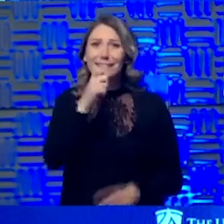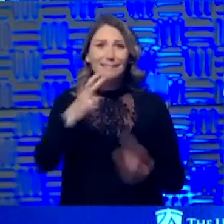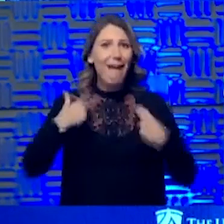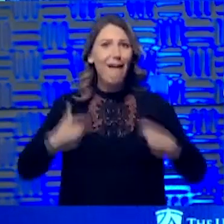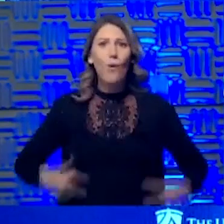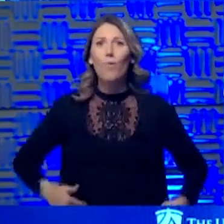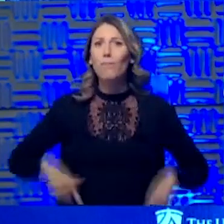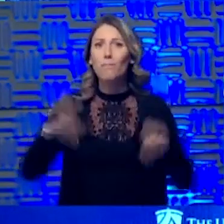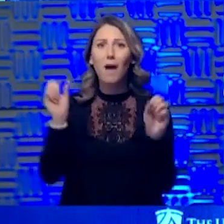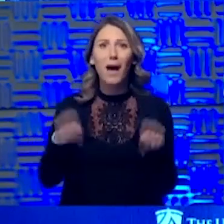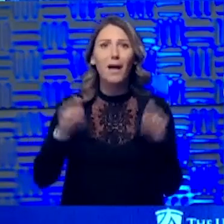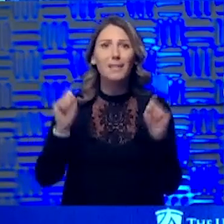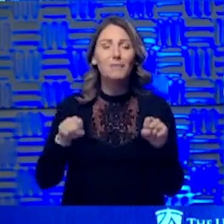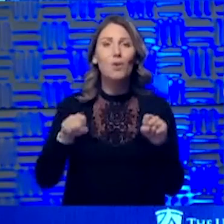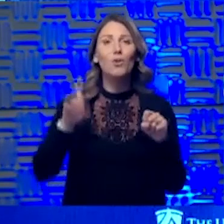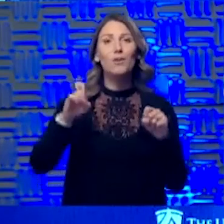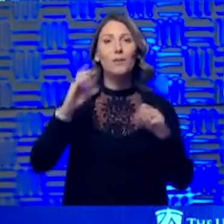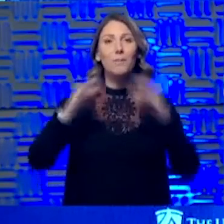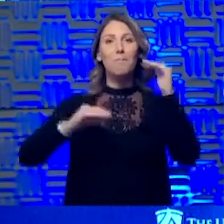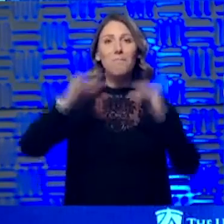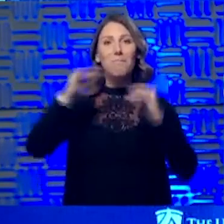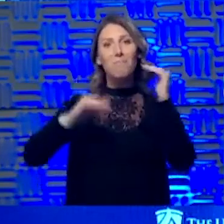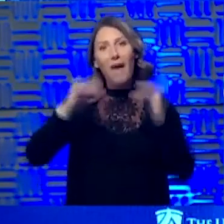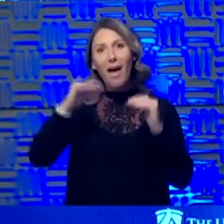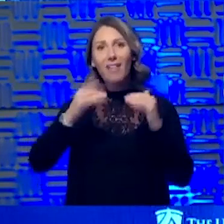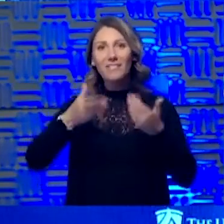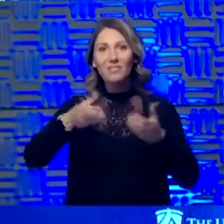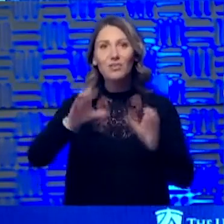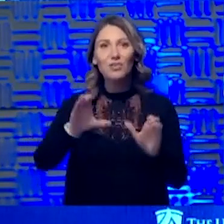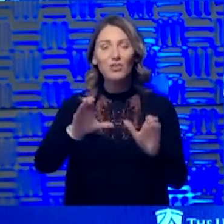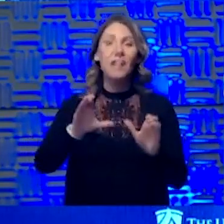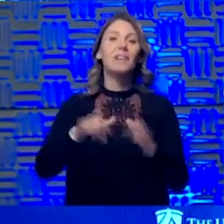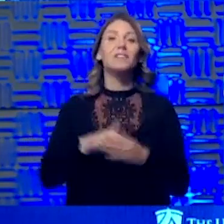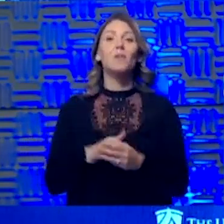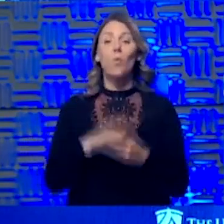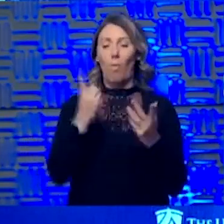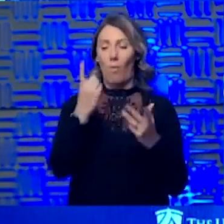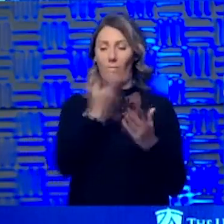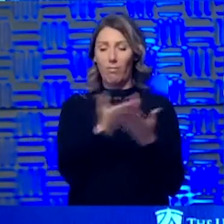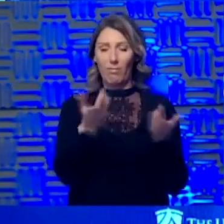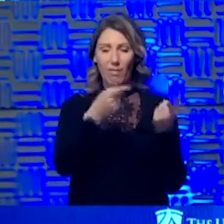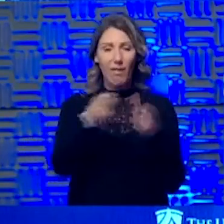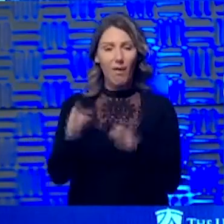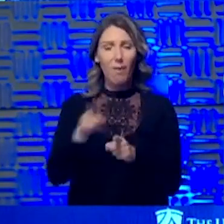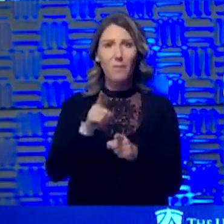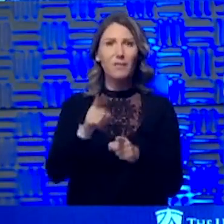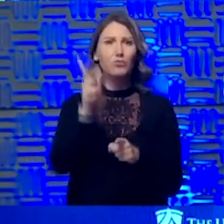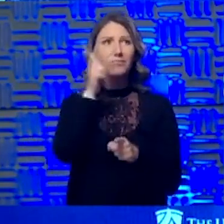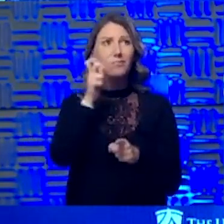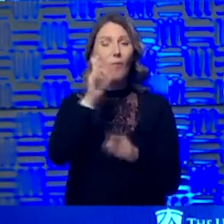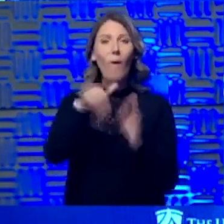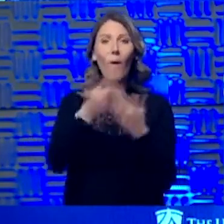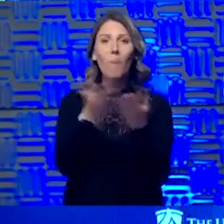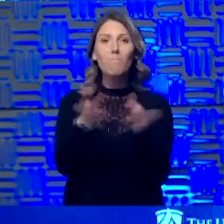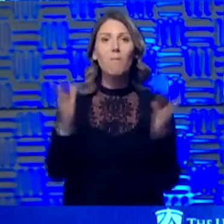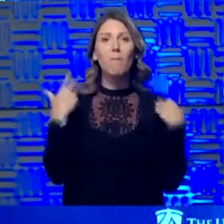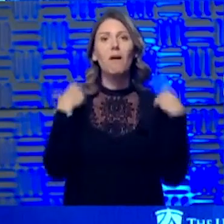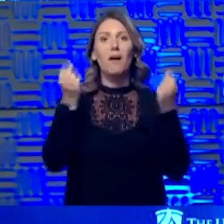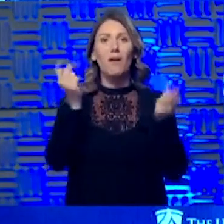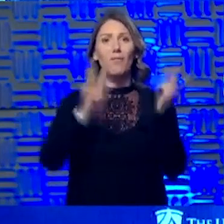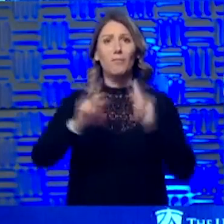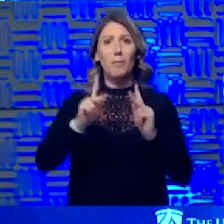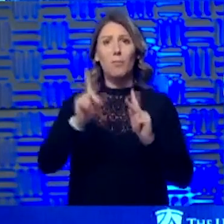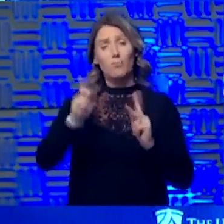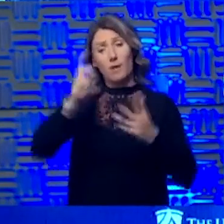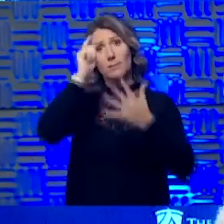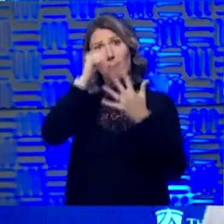as a person against that. And I think one of the things that happens when you listen to all public health people, they're going to say, oh, you have to do all these things. But that's